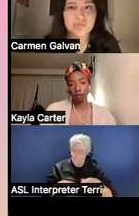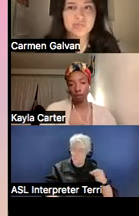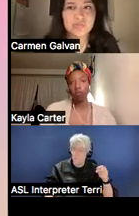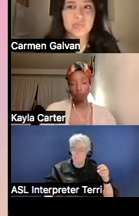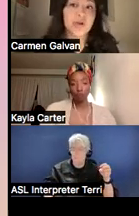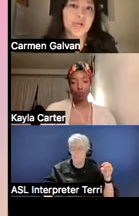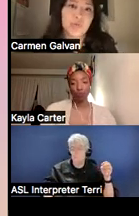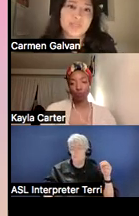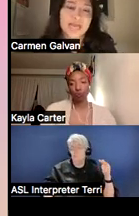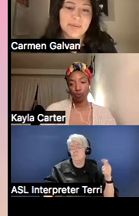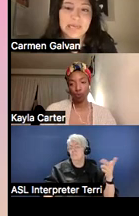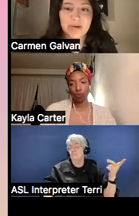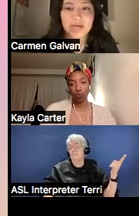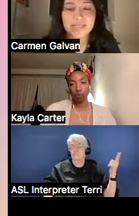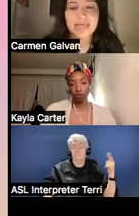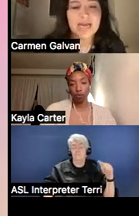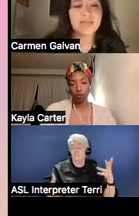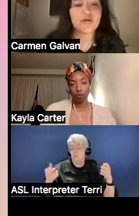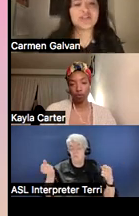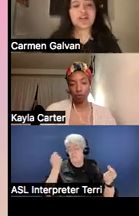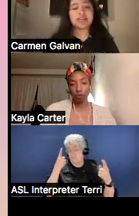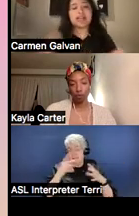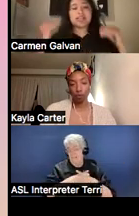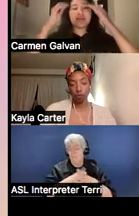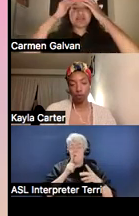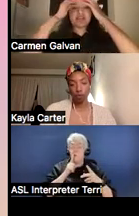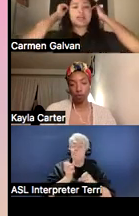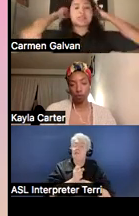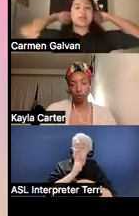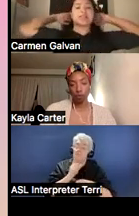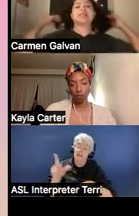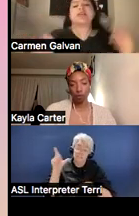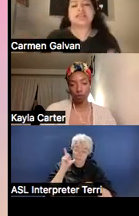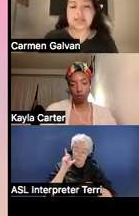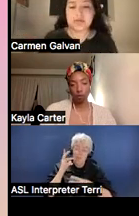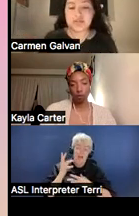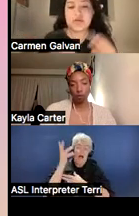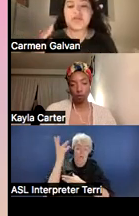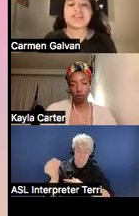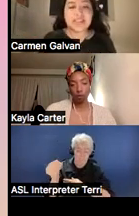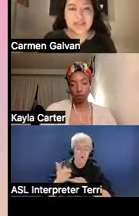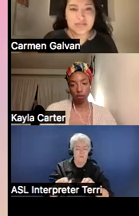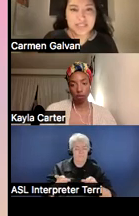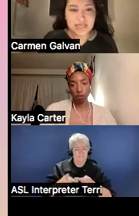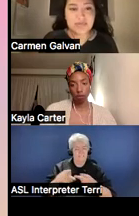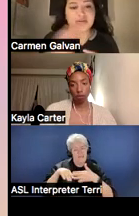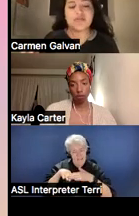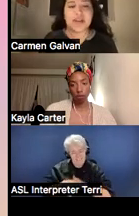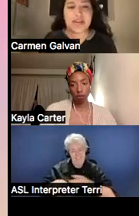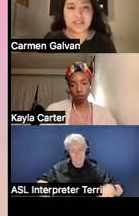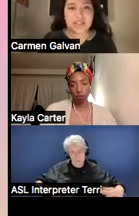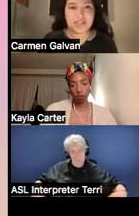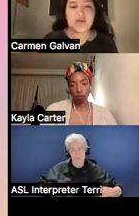Just want to know what's happening here. Or ensuring that lunch outings are held in spaces that are accessible. So both physically, obviously, but